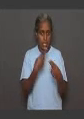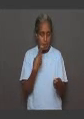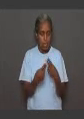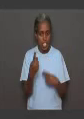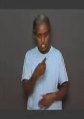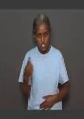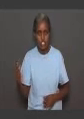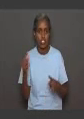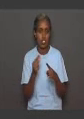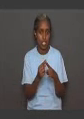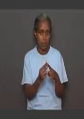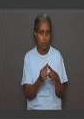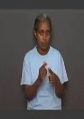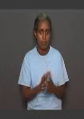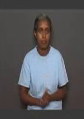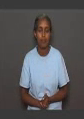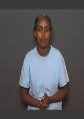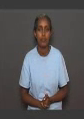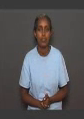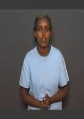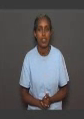Now we multiply each term.